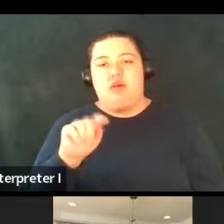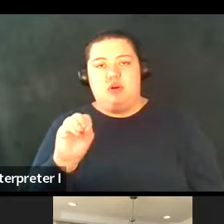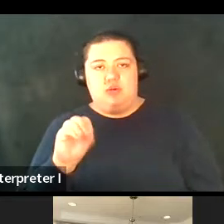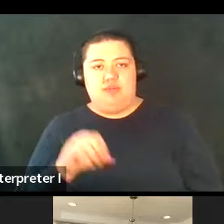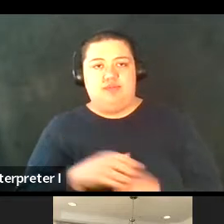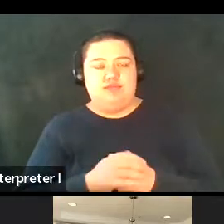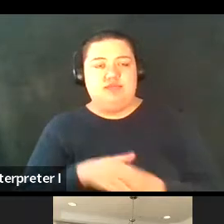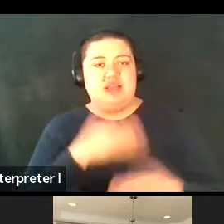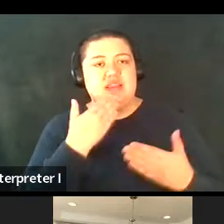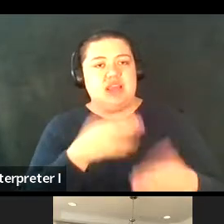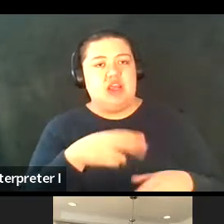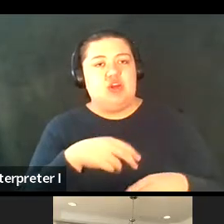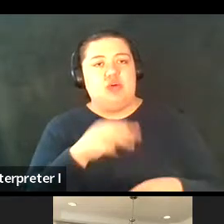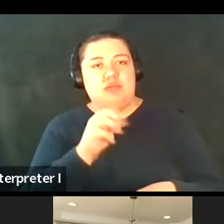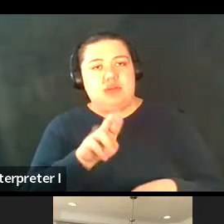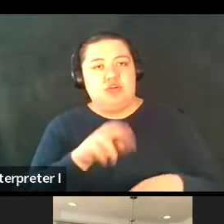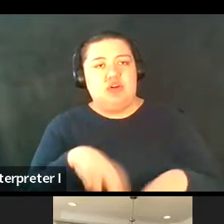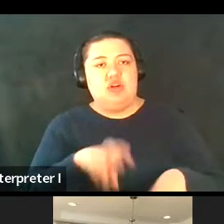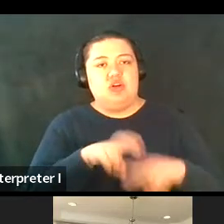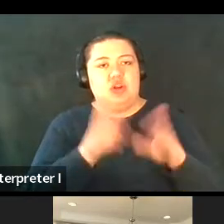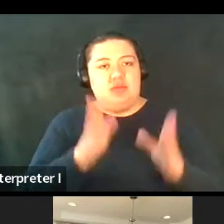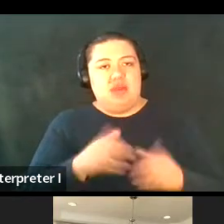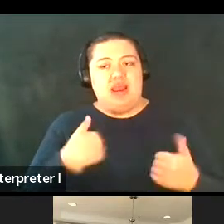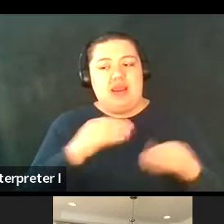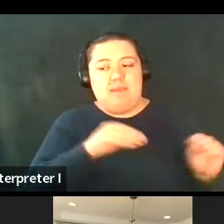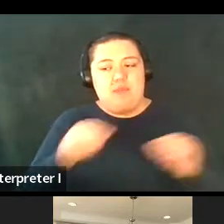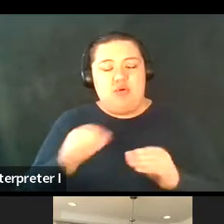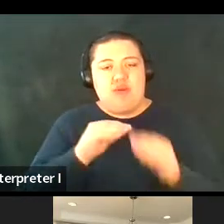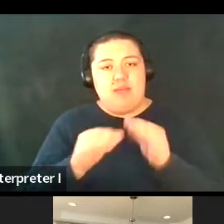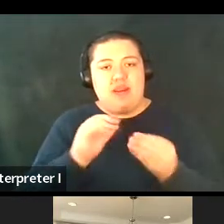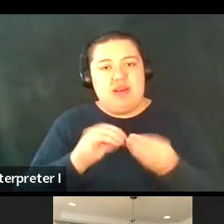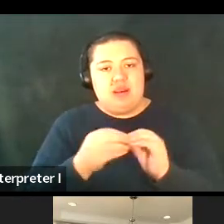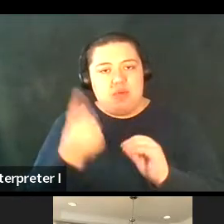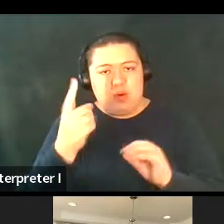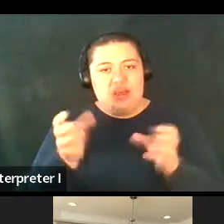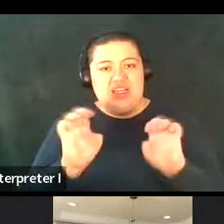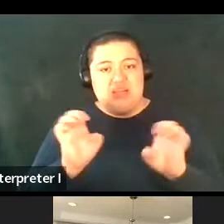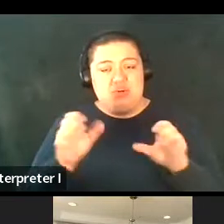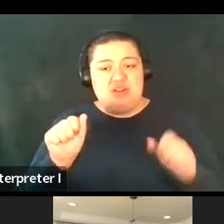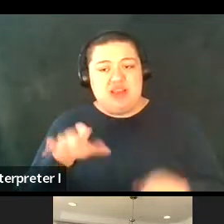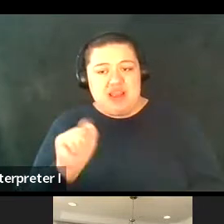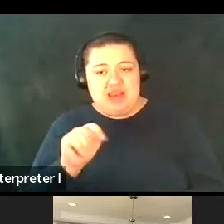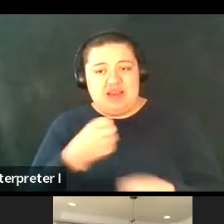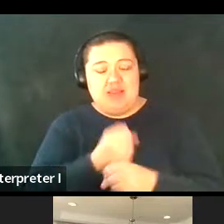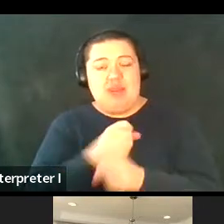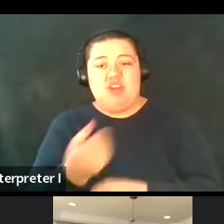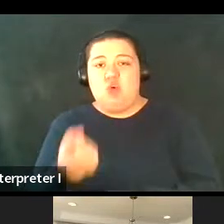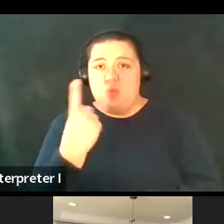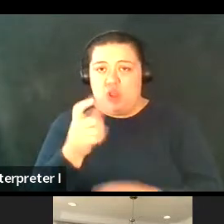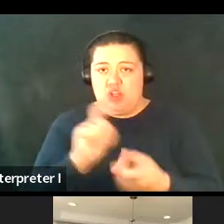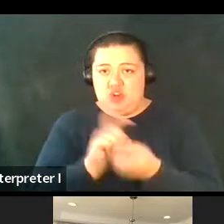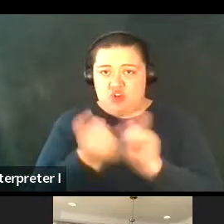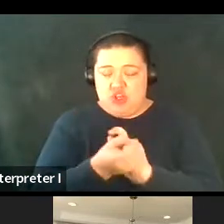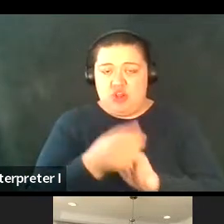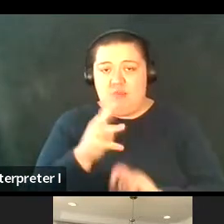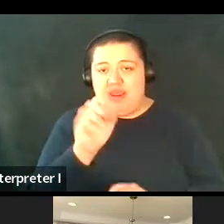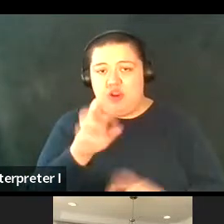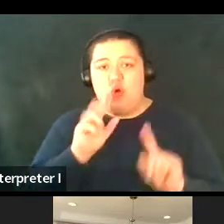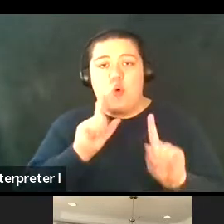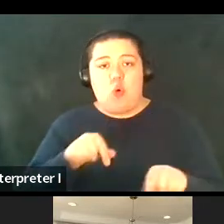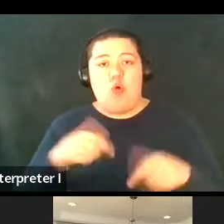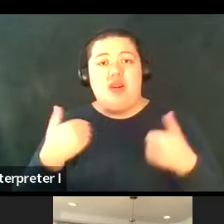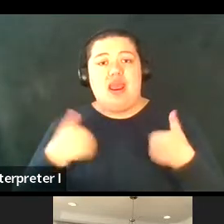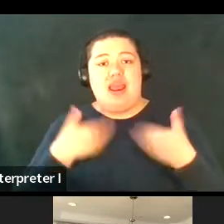Thank you, Mr. Chairman. I move amendment number 1 to the Emergency Act. This amendment makes one change. The mayor's order invokes